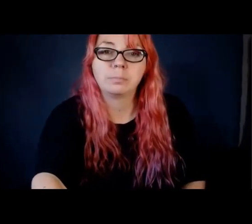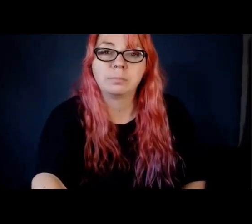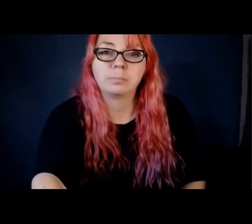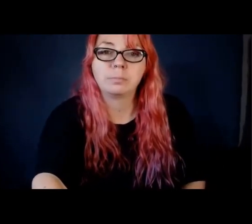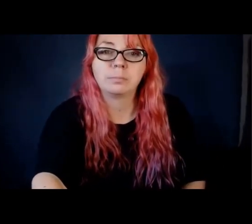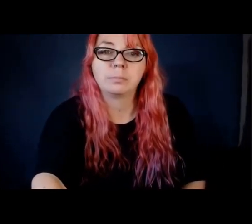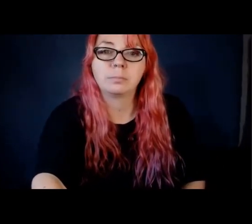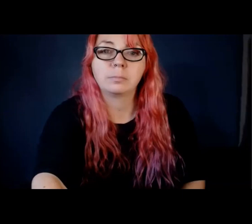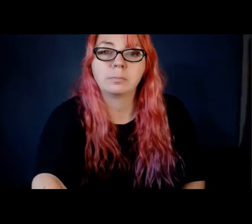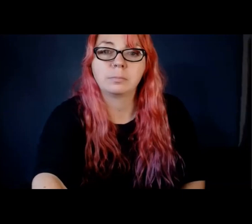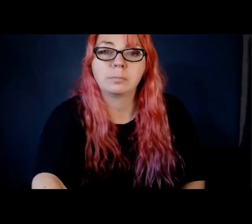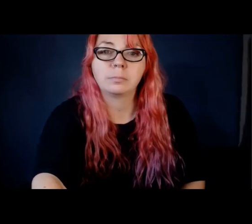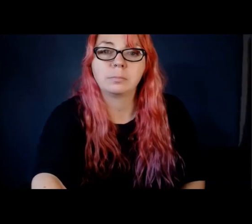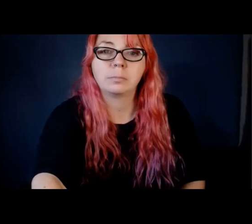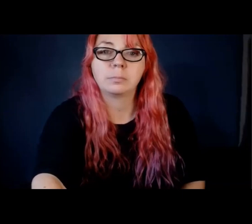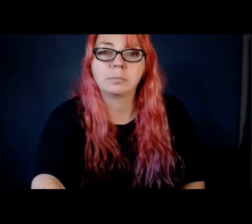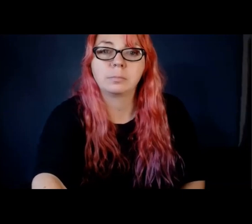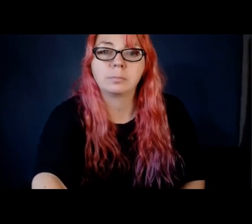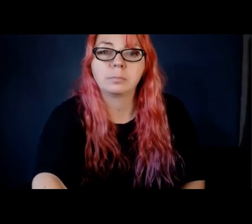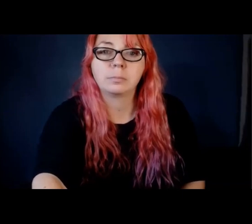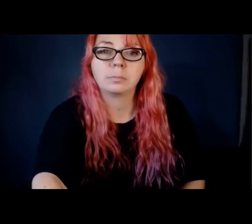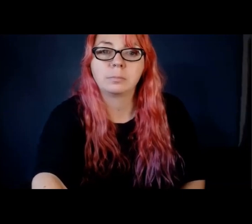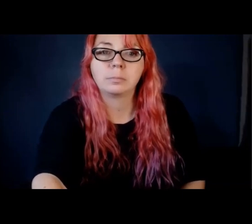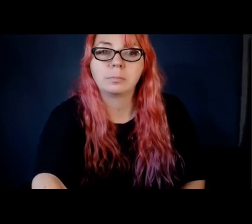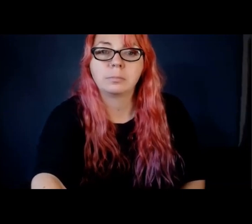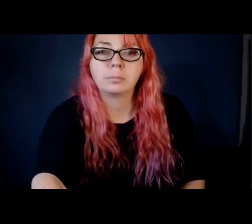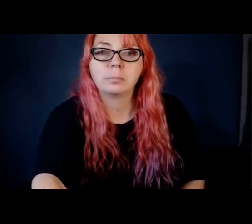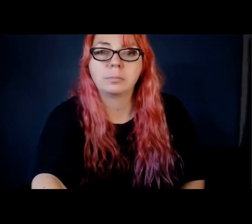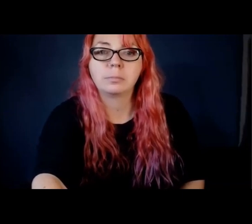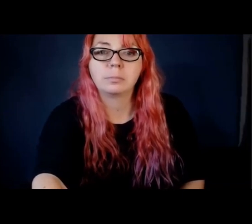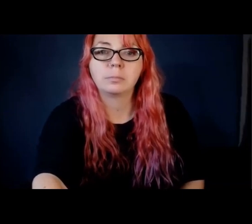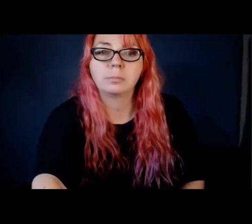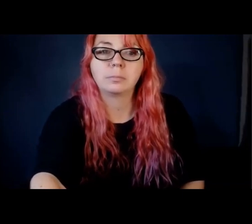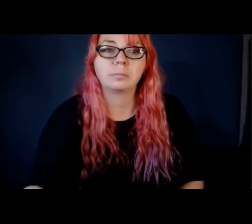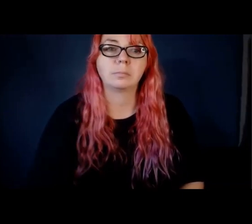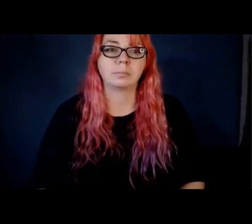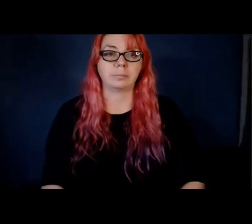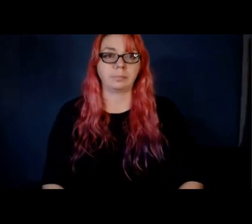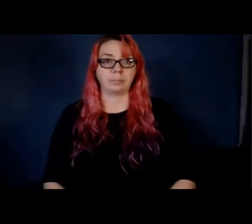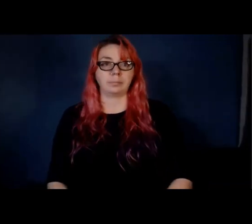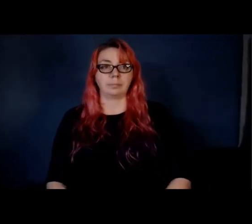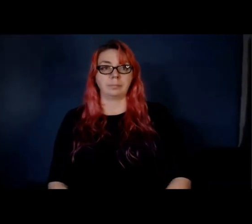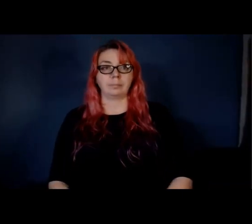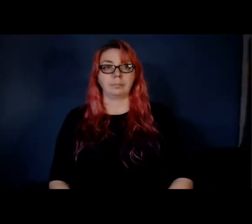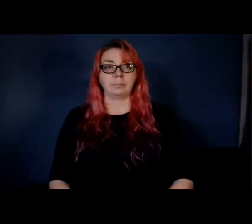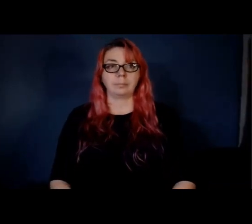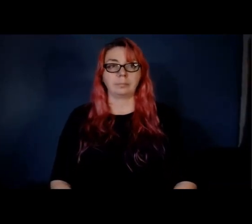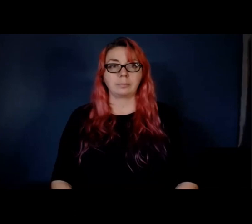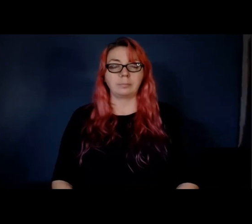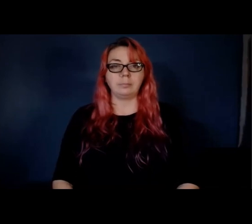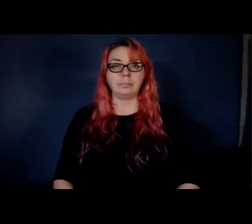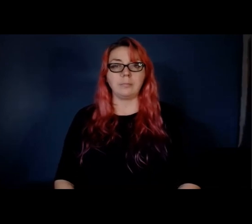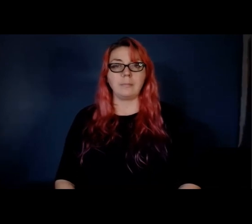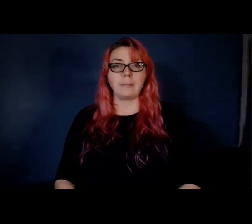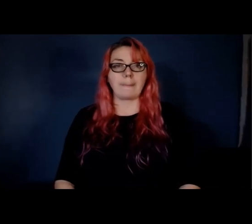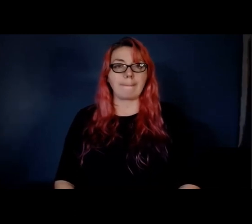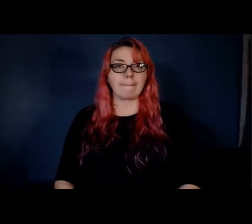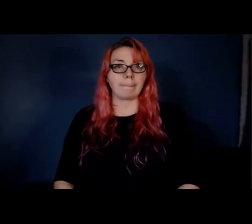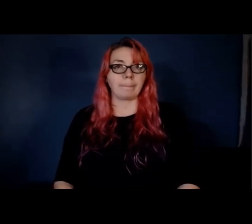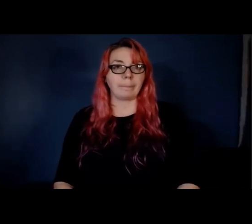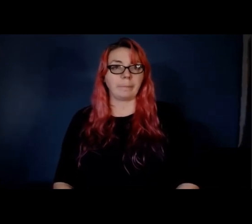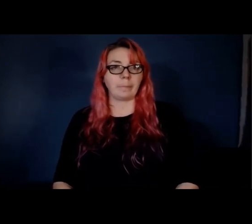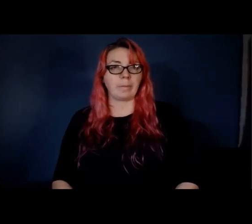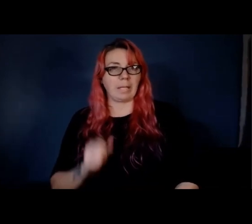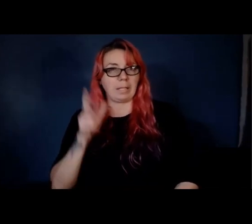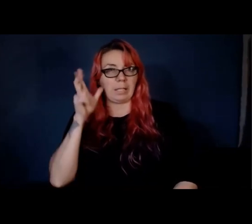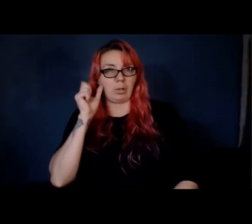DeAndre Campbell, Michael Elligan, Dwayne Christian, just 3 of many Black Canadians involved